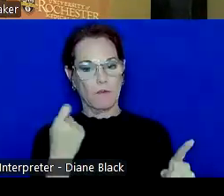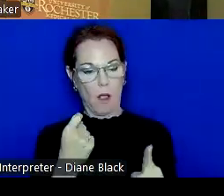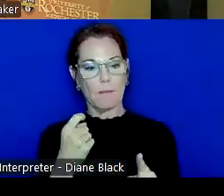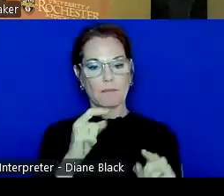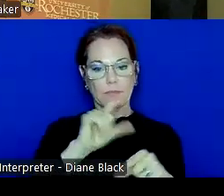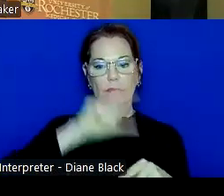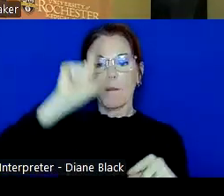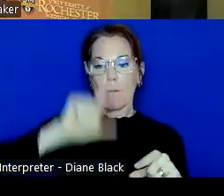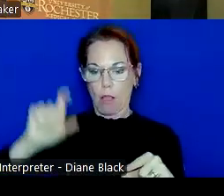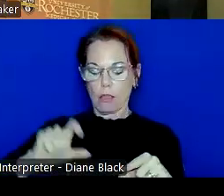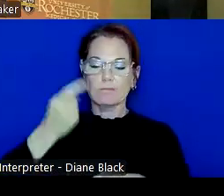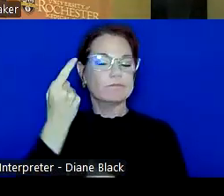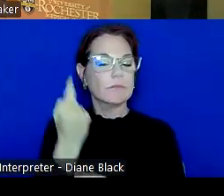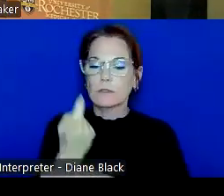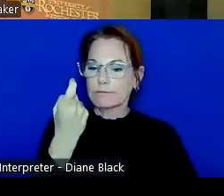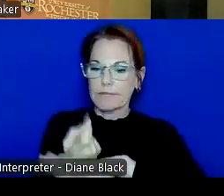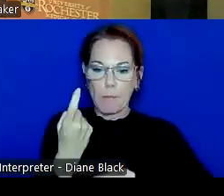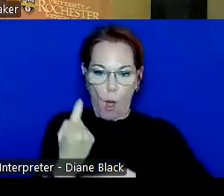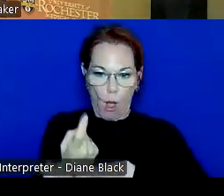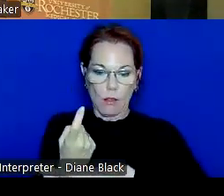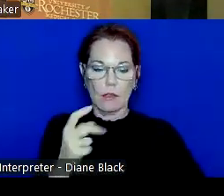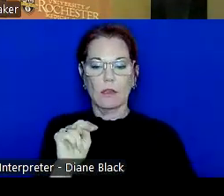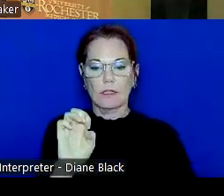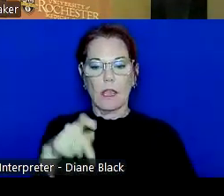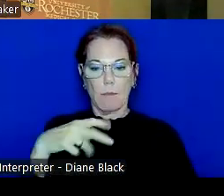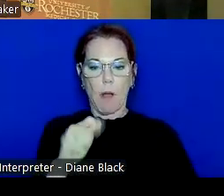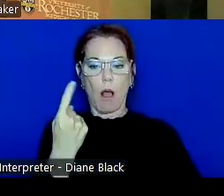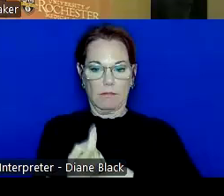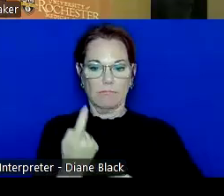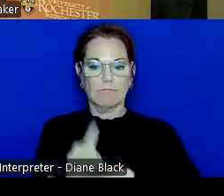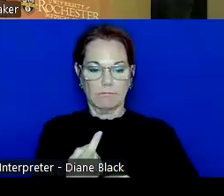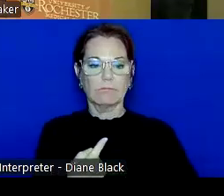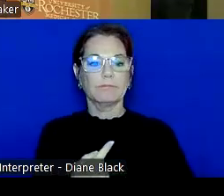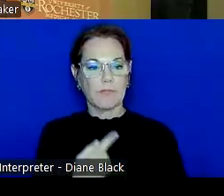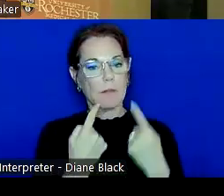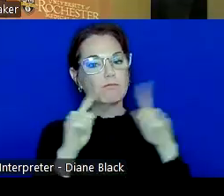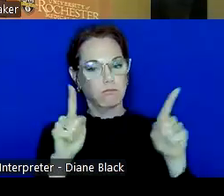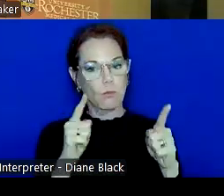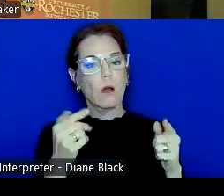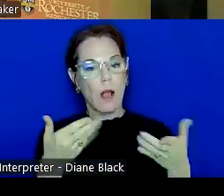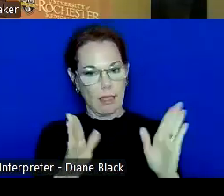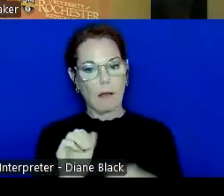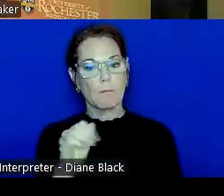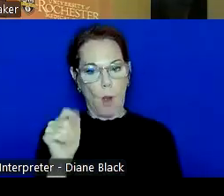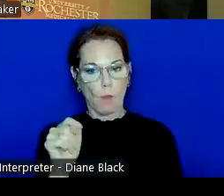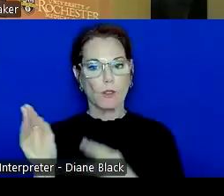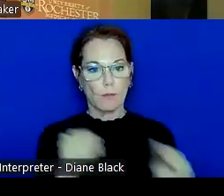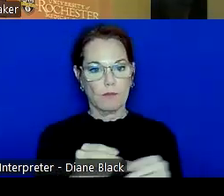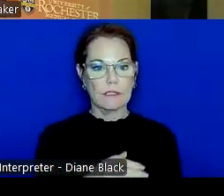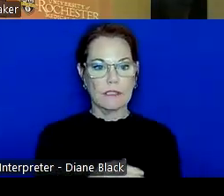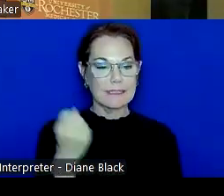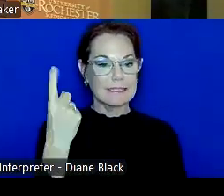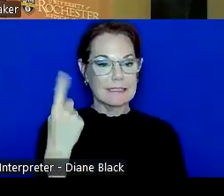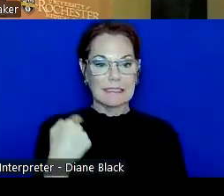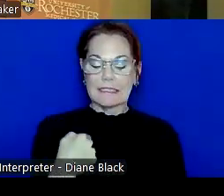You can do this next week, August 13th. You can call this number and sign up to speak at 6 o'clock. I didn't want to do it. I don't like doing things like